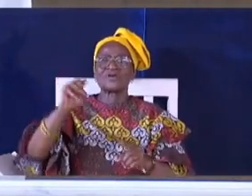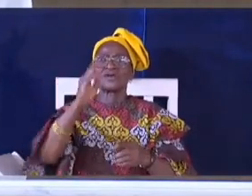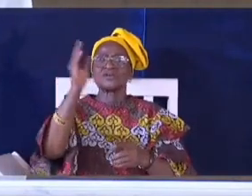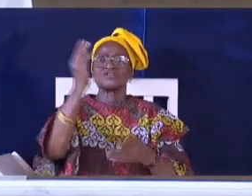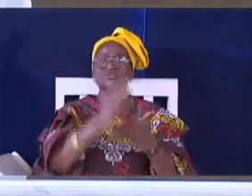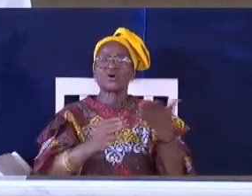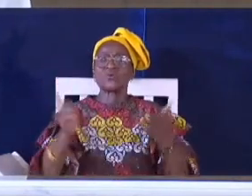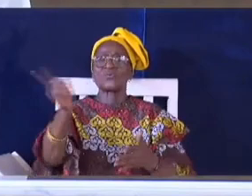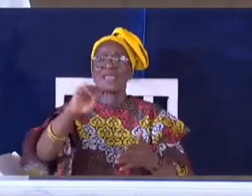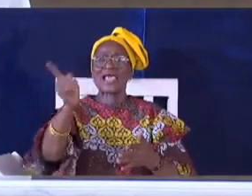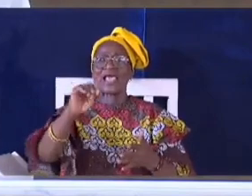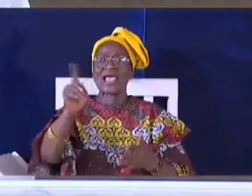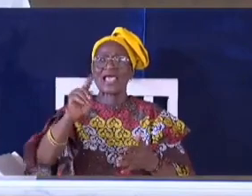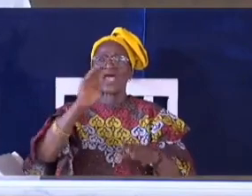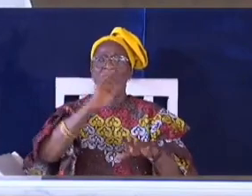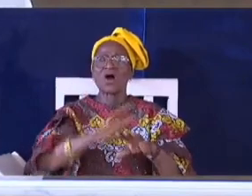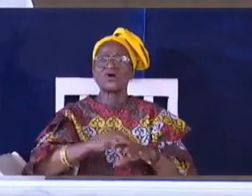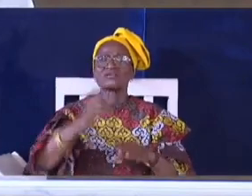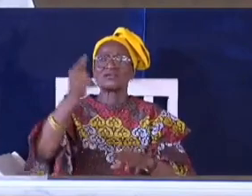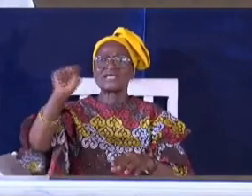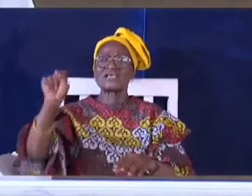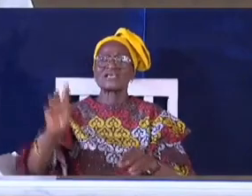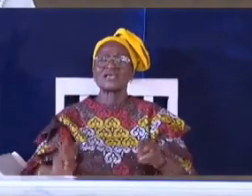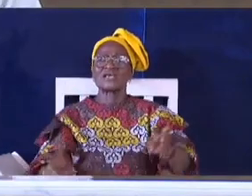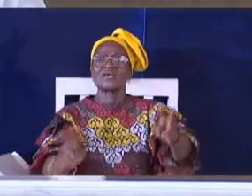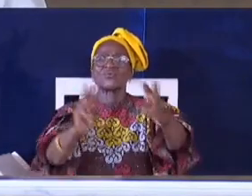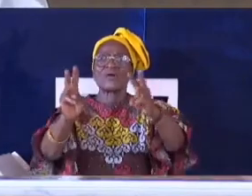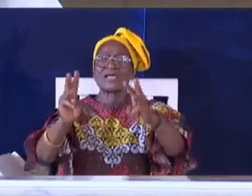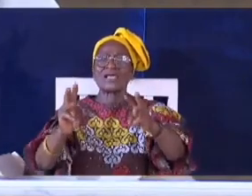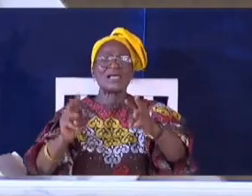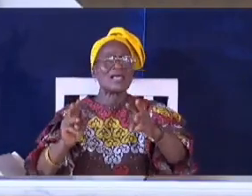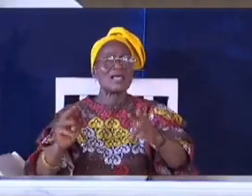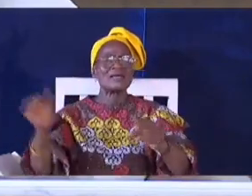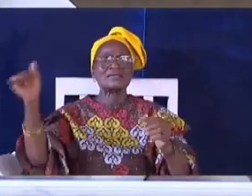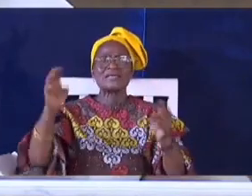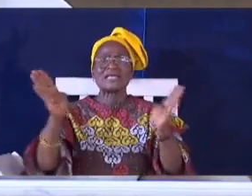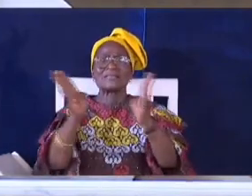Somewhere on the way, they met,